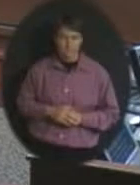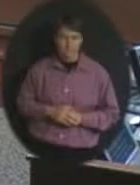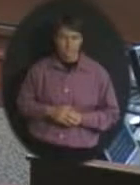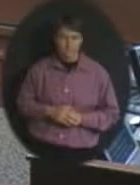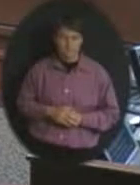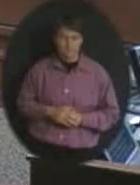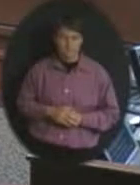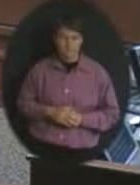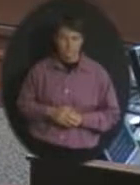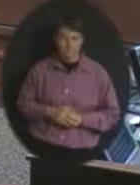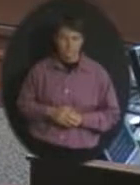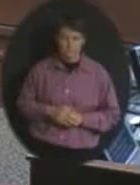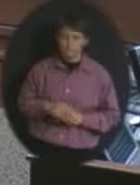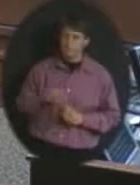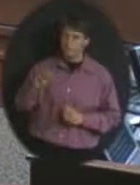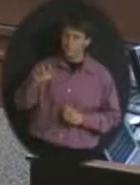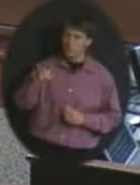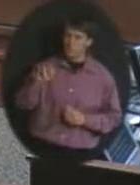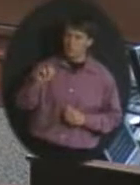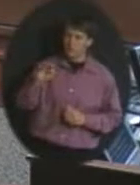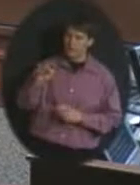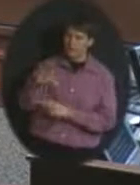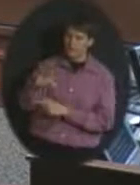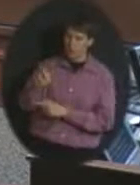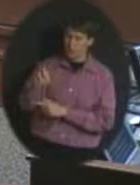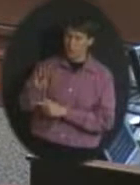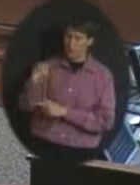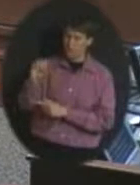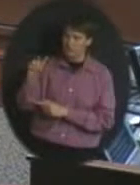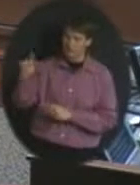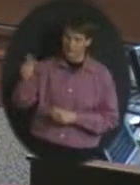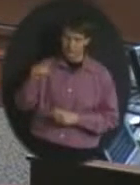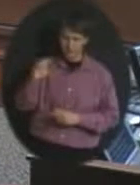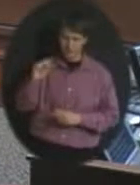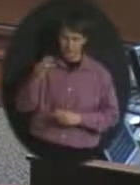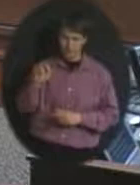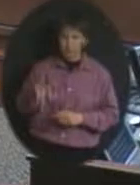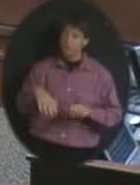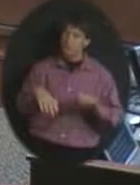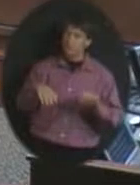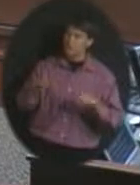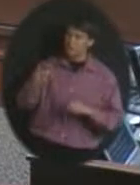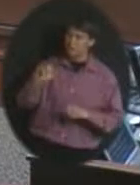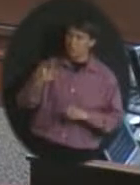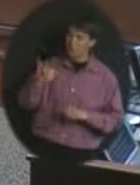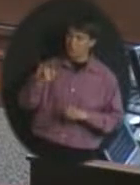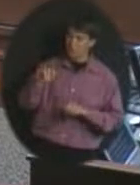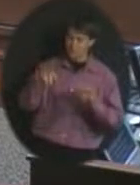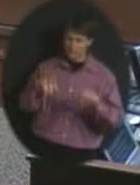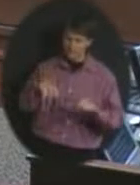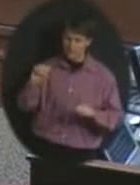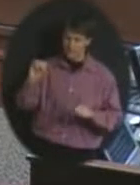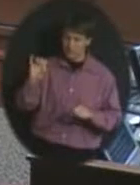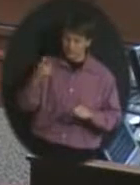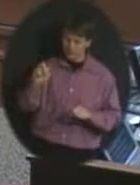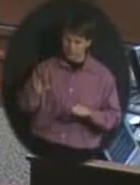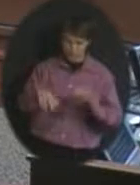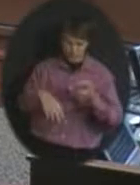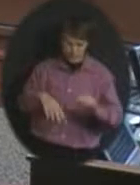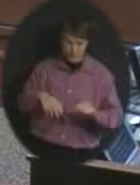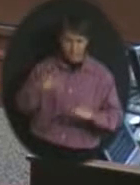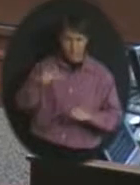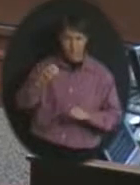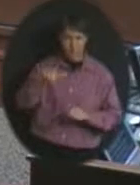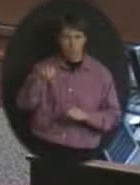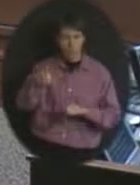Ms. Hibbs, I have a motion by Mr. Parker and a second by Mr. Scheer. Would you call the roll, please? Mrs. Martin? Yes. Mr. Scheer? Yes. Mr. Poland?